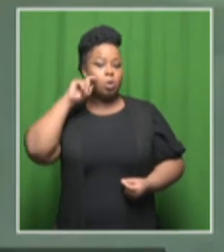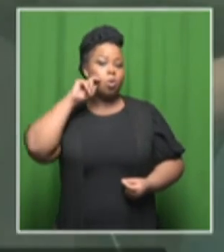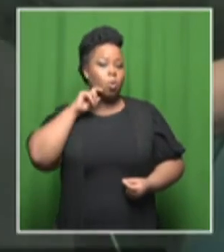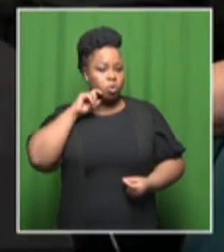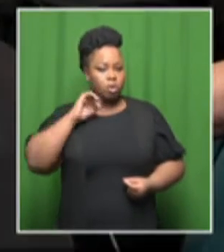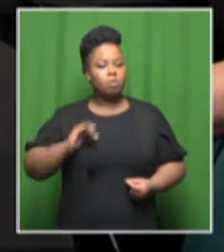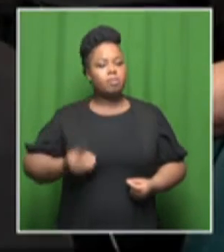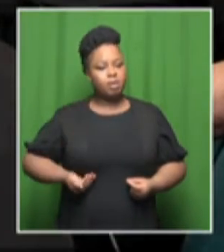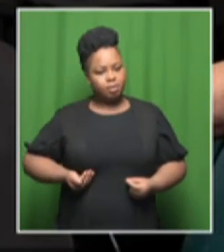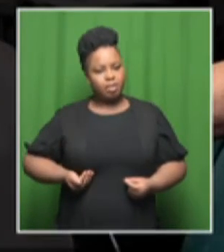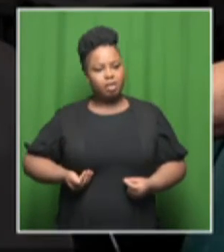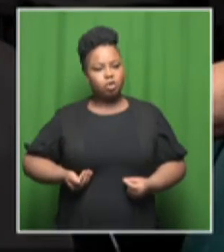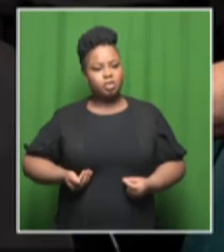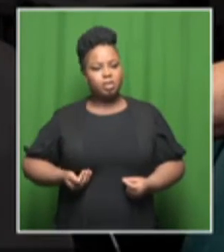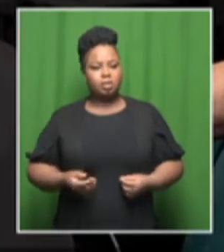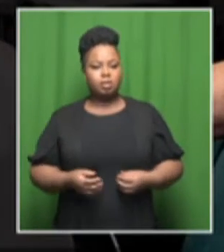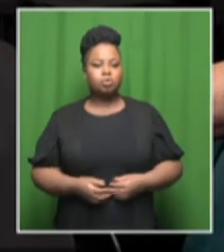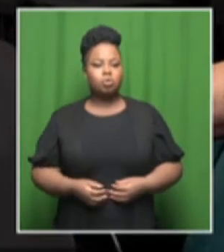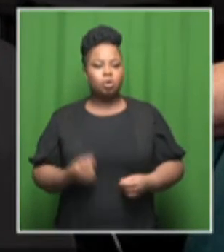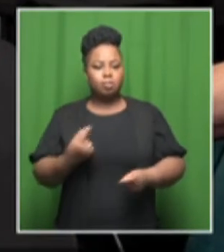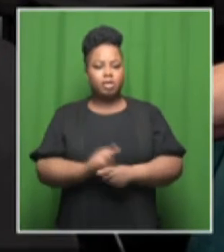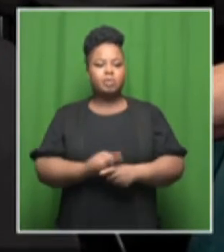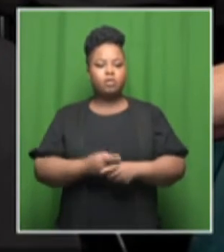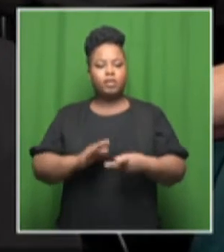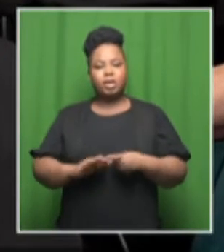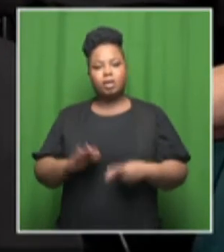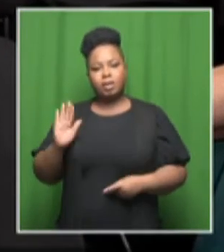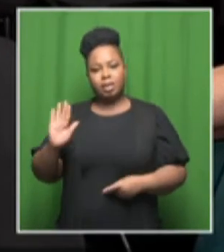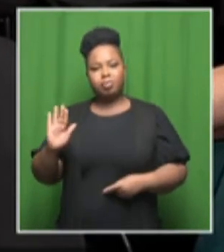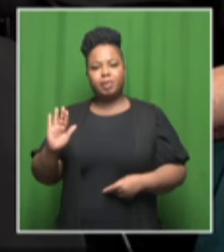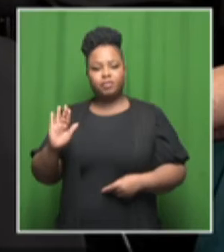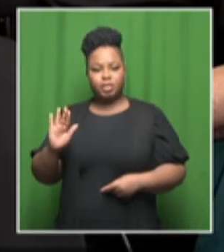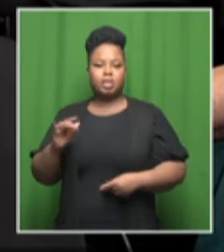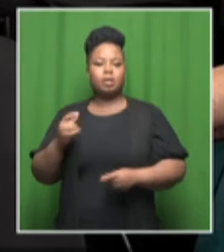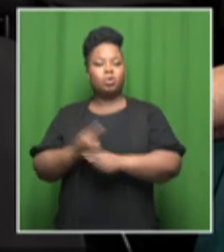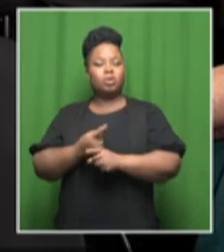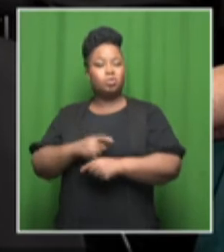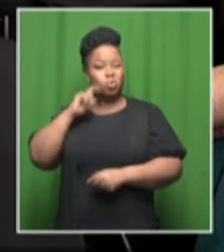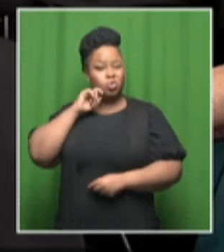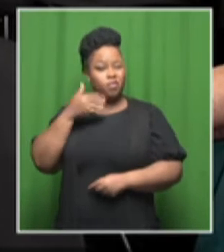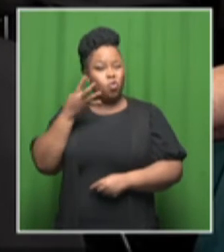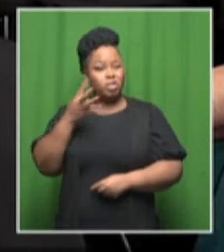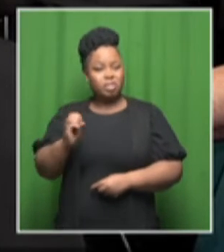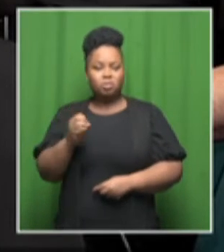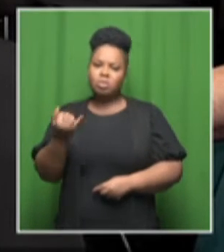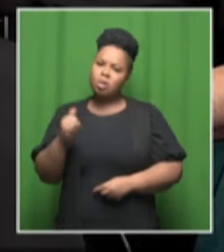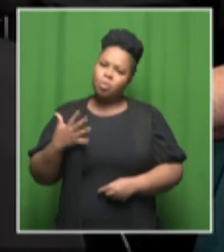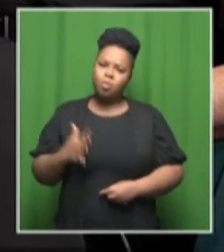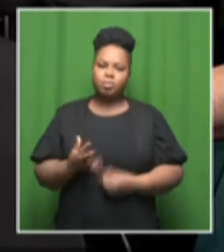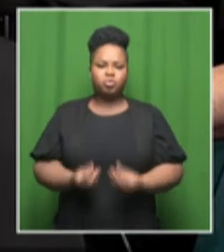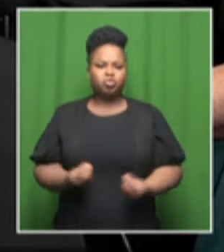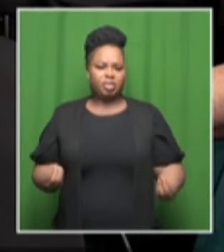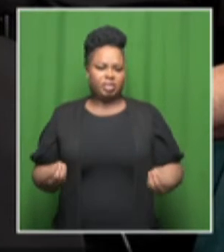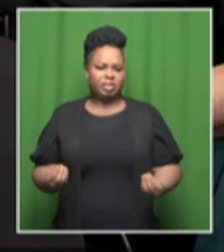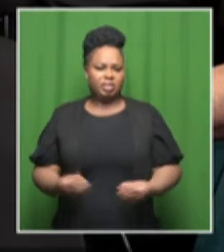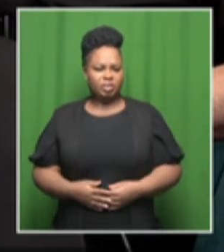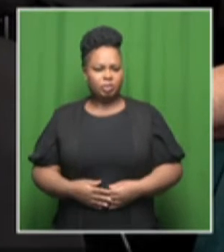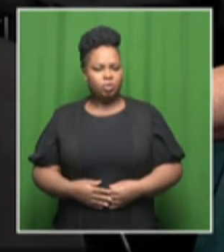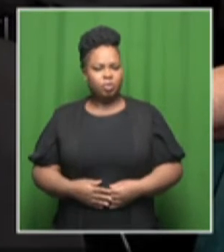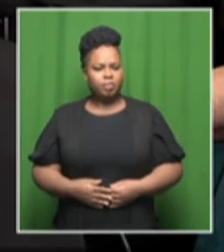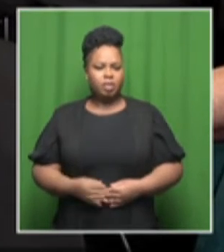older, I'm allowed to say that you're heading more into your 40s. You still want to have children. What is